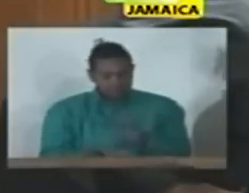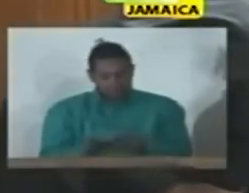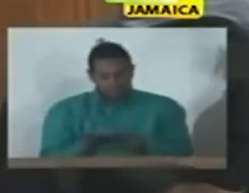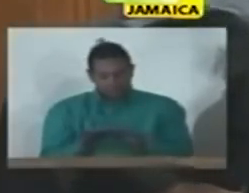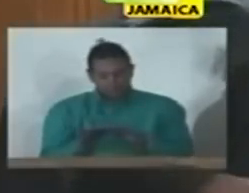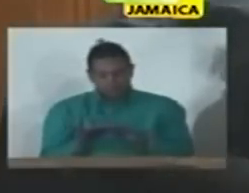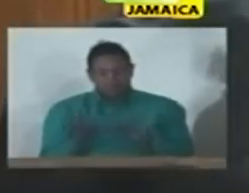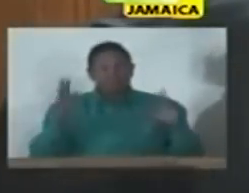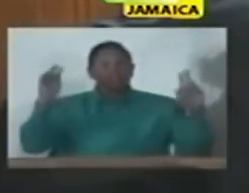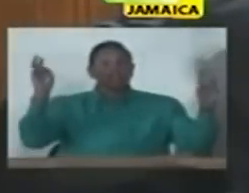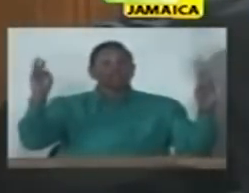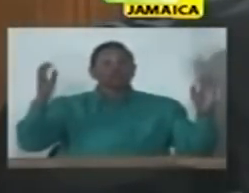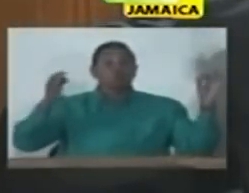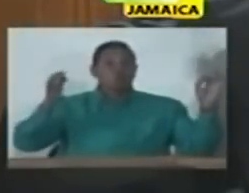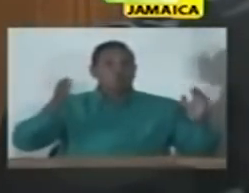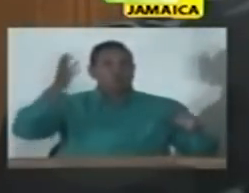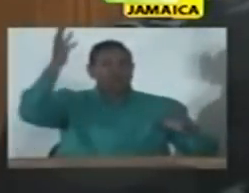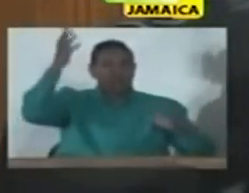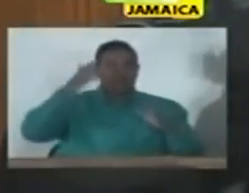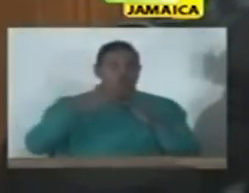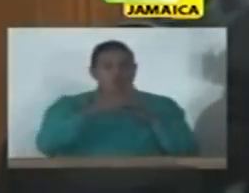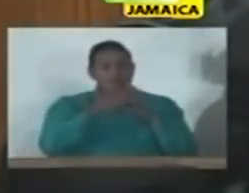Whilst I understand your